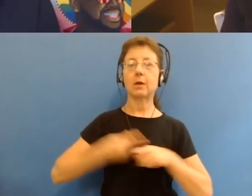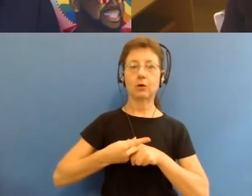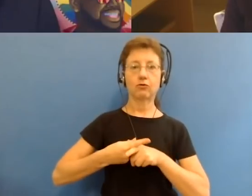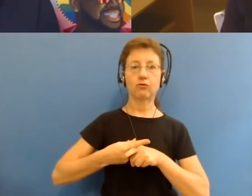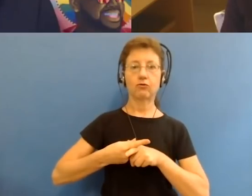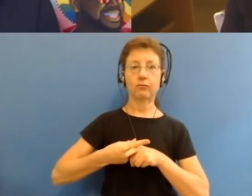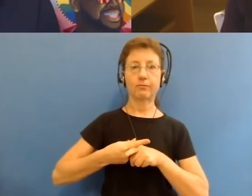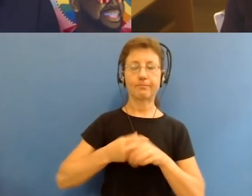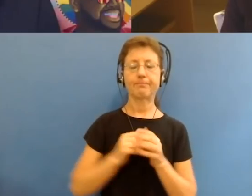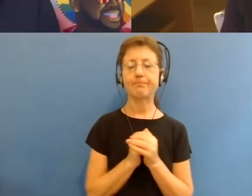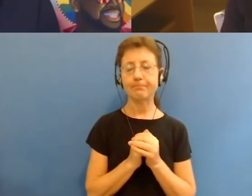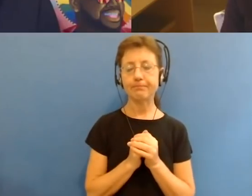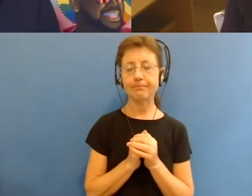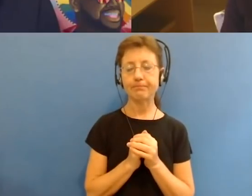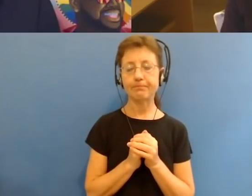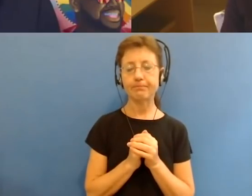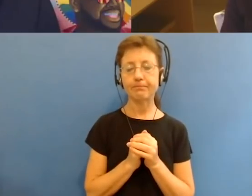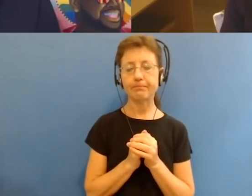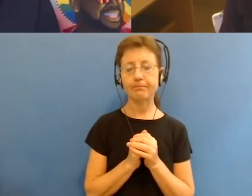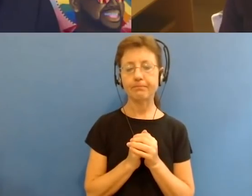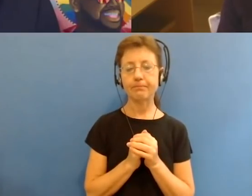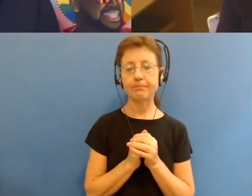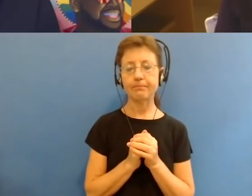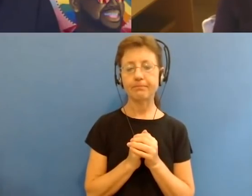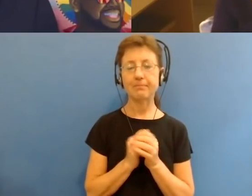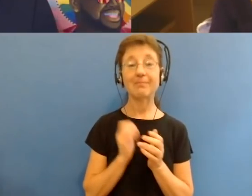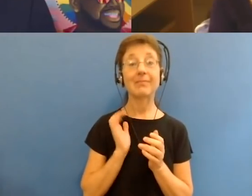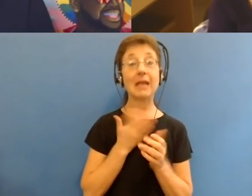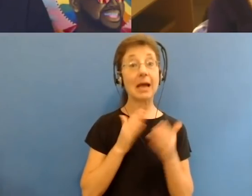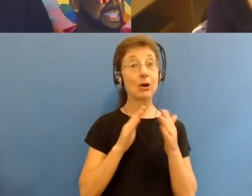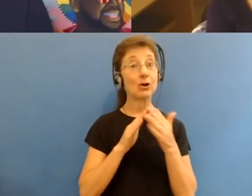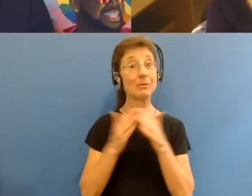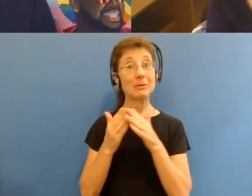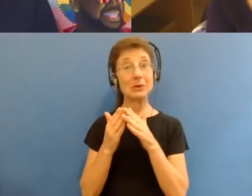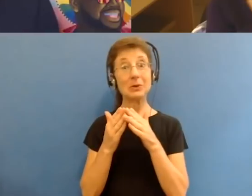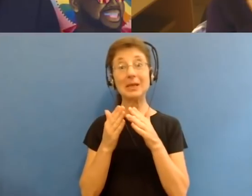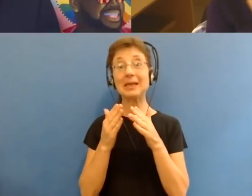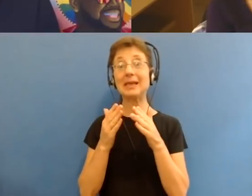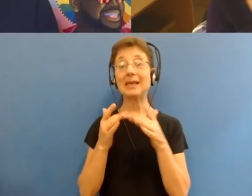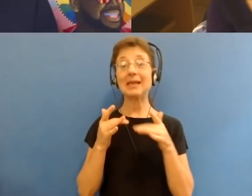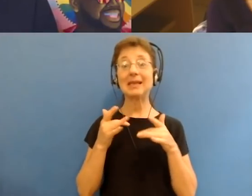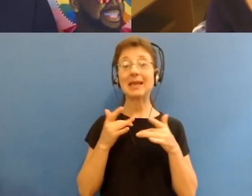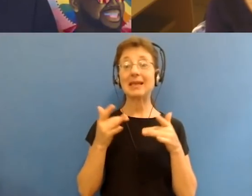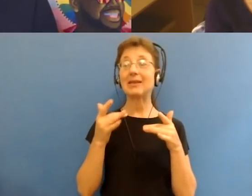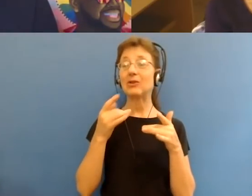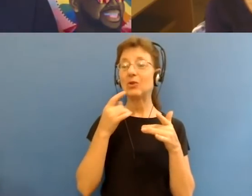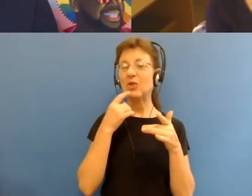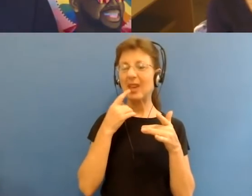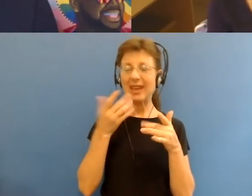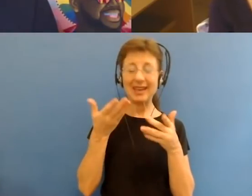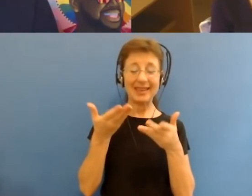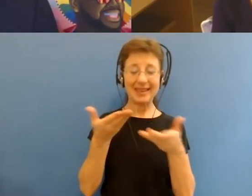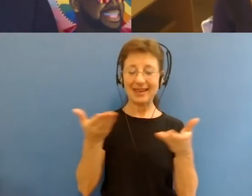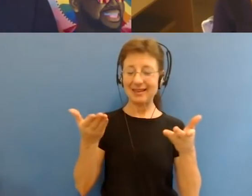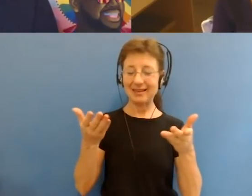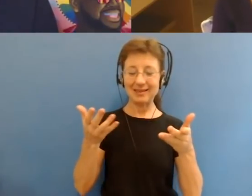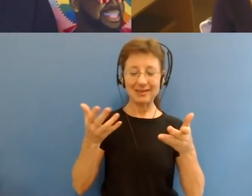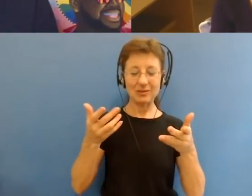community, we have a tendency to actually oversimplify things, you know. And I